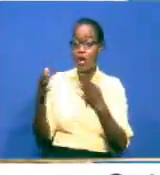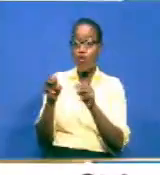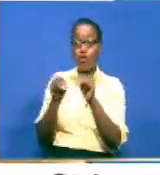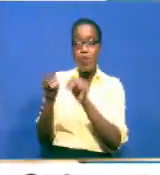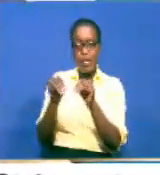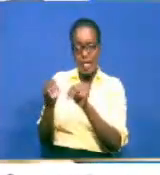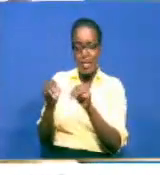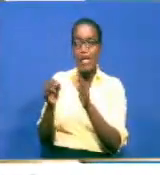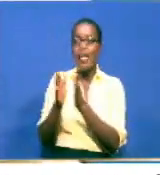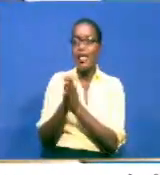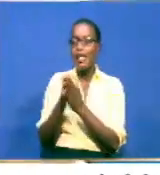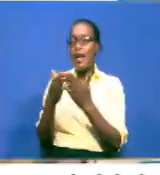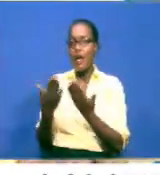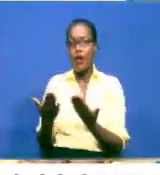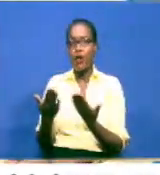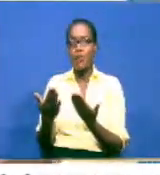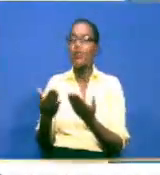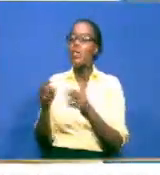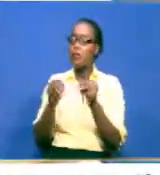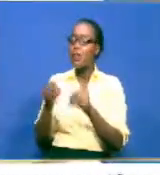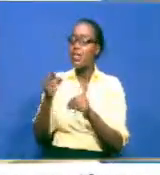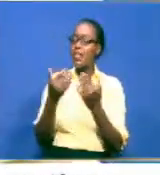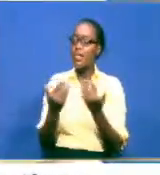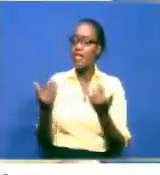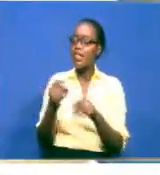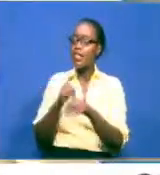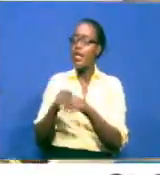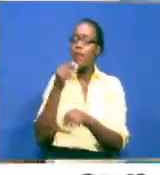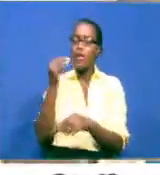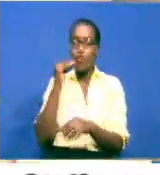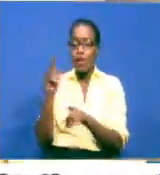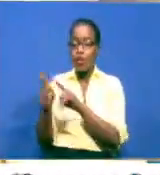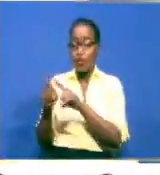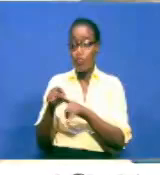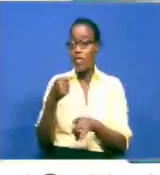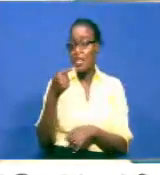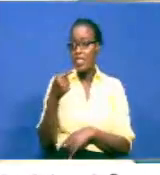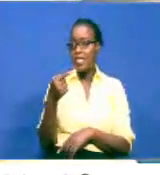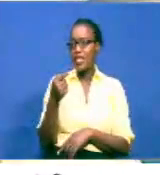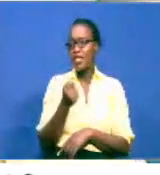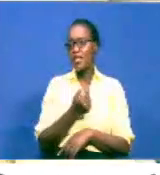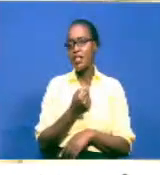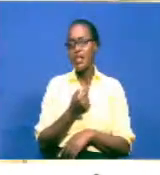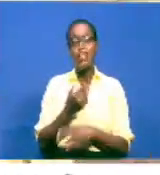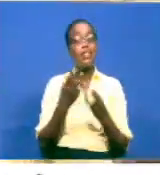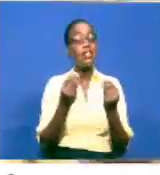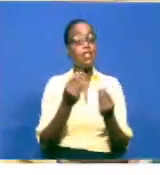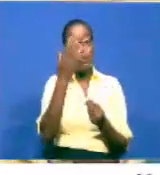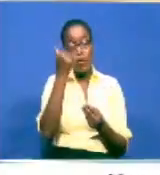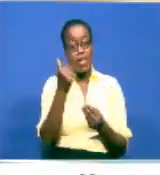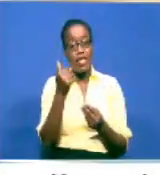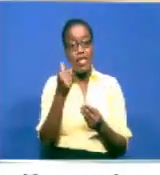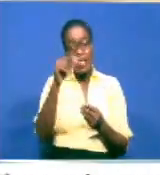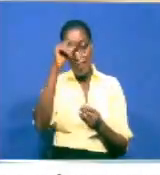know, how to manage their children while at home. And I want to say that... And actually, it's easy because the government has a record